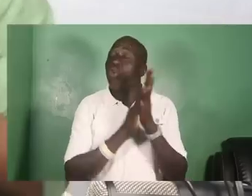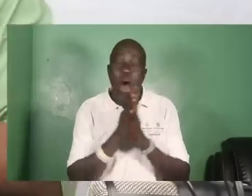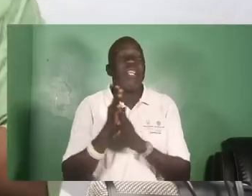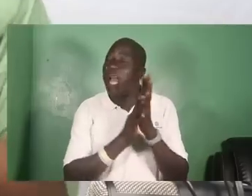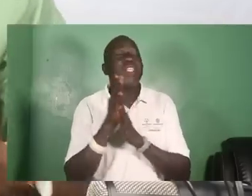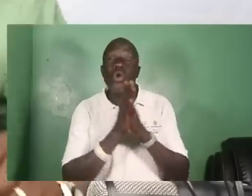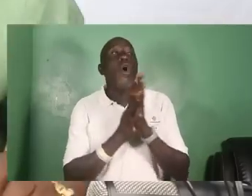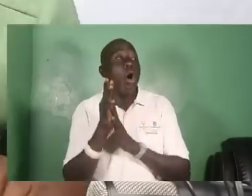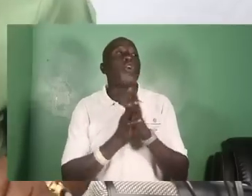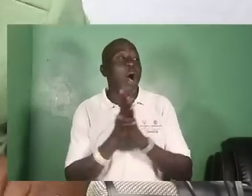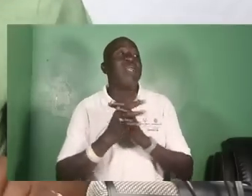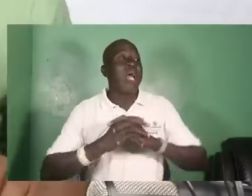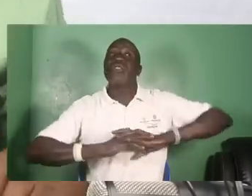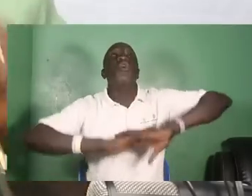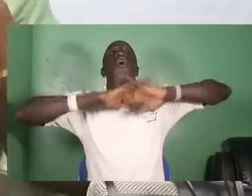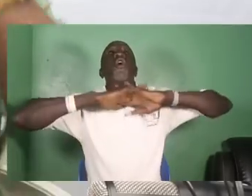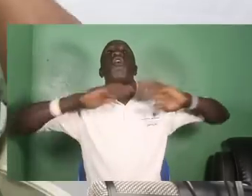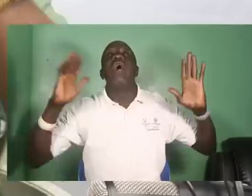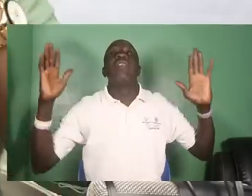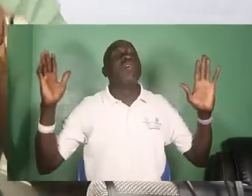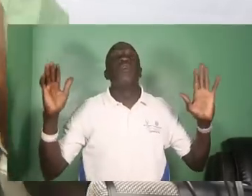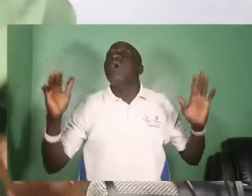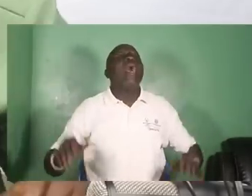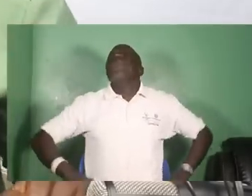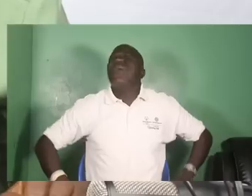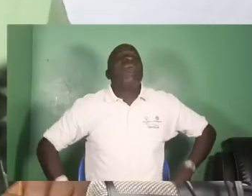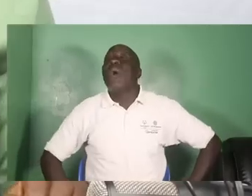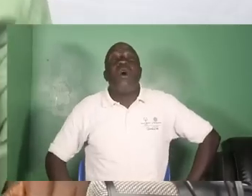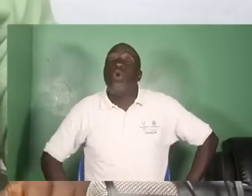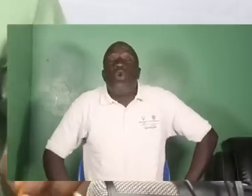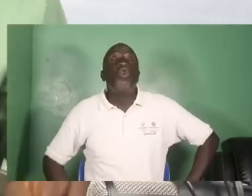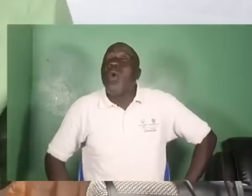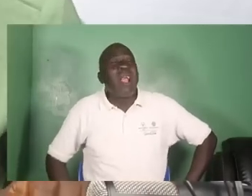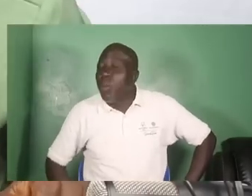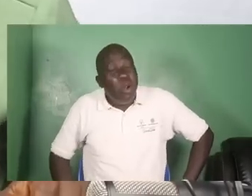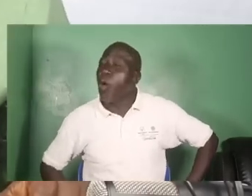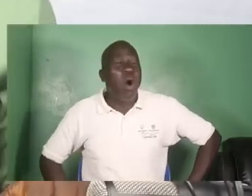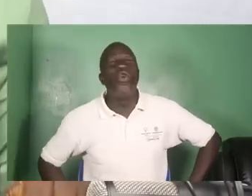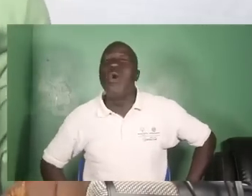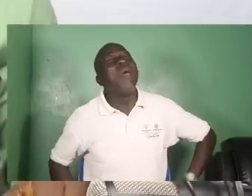Oh God, Jesus! Oh God, Jesus! Oh God, Jesus! Hey, you know!